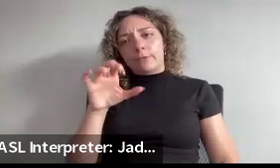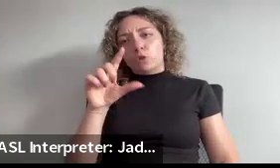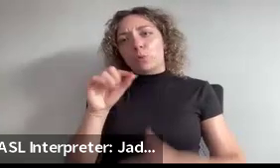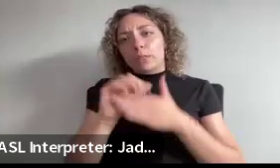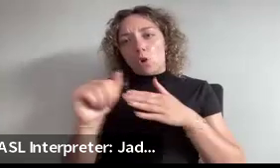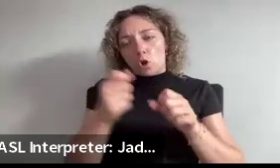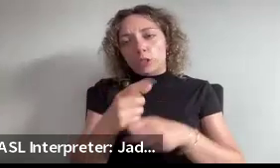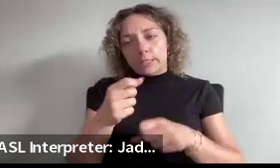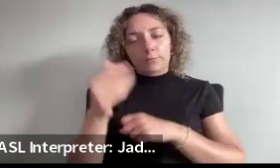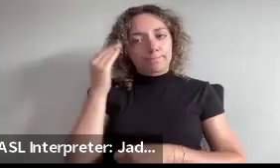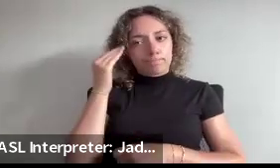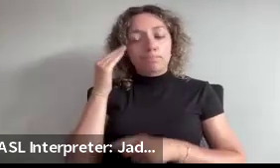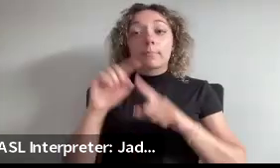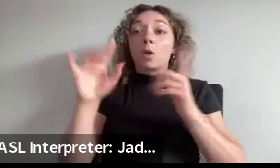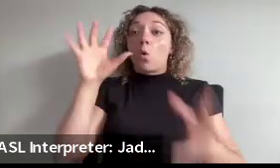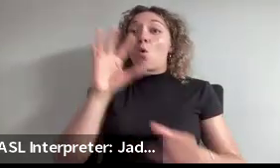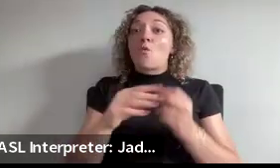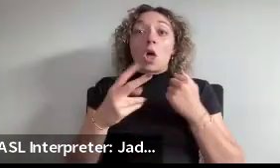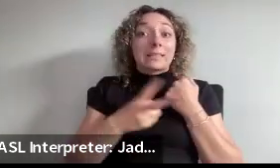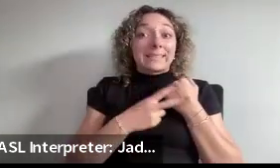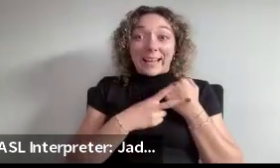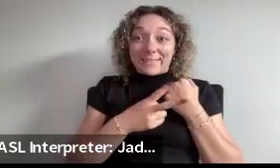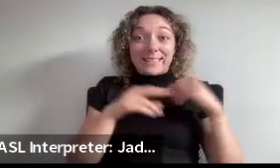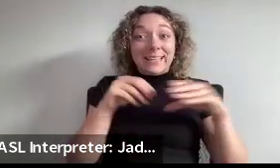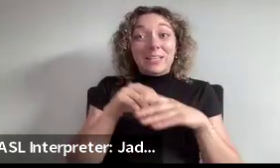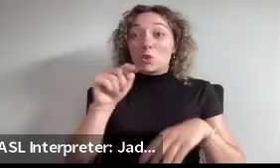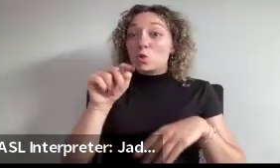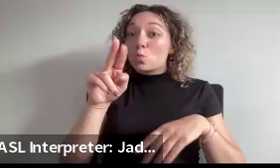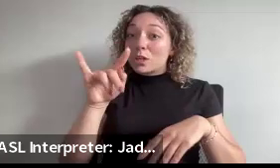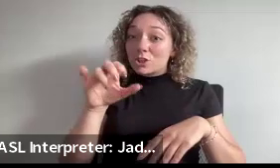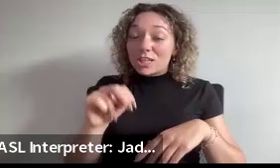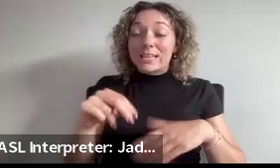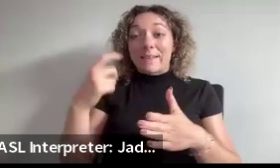$720 a year, the overall savings just in tuition and fees is